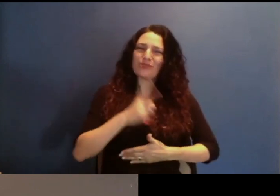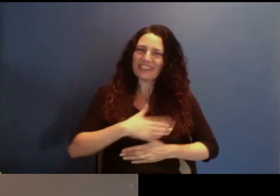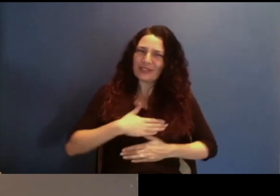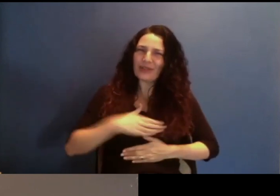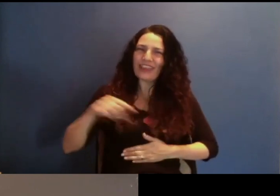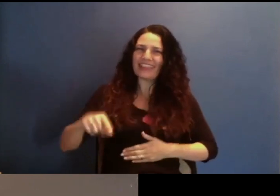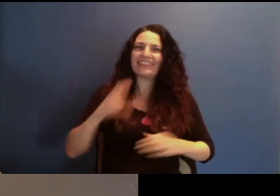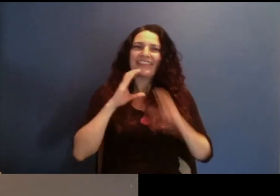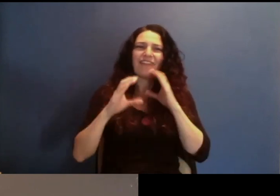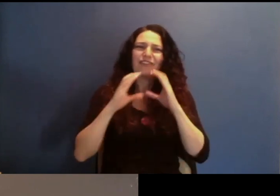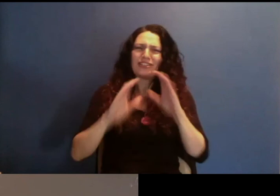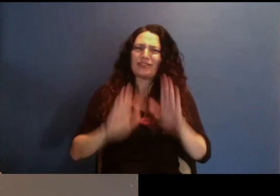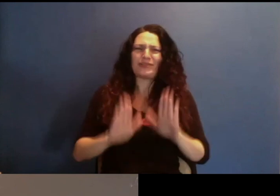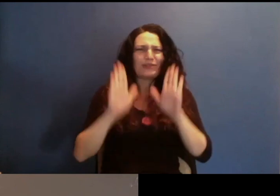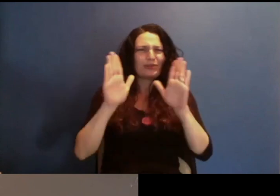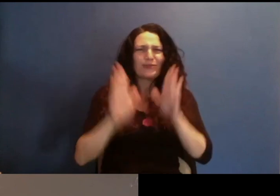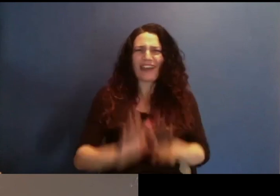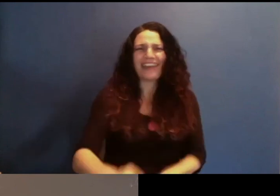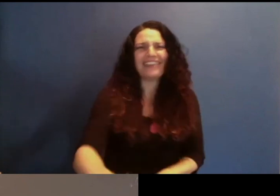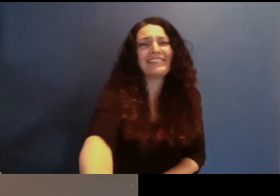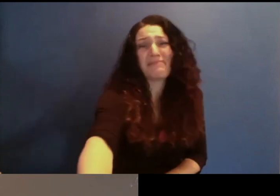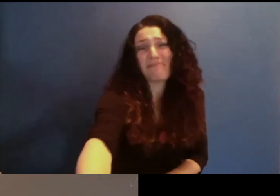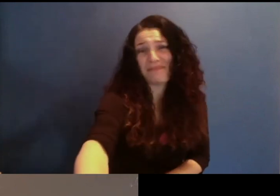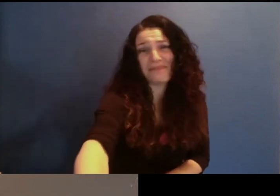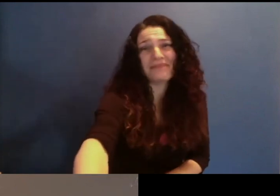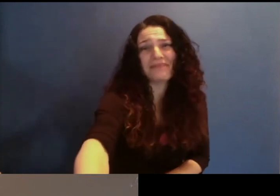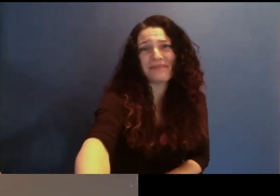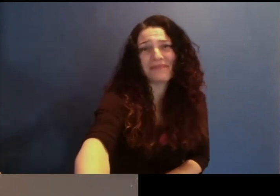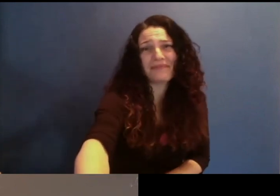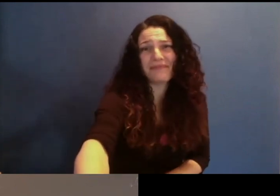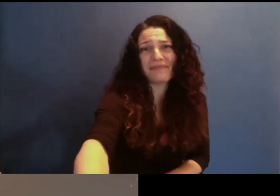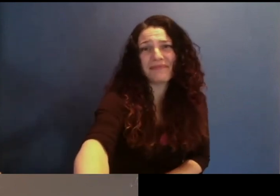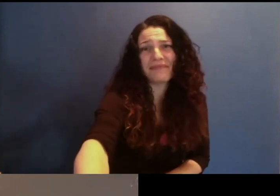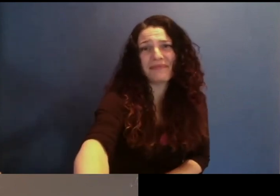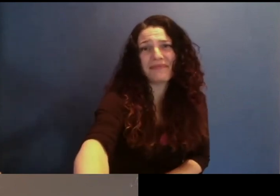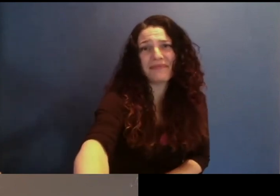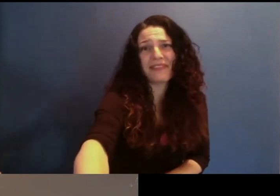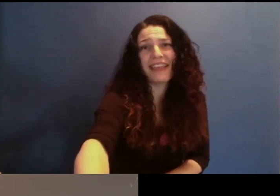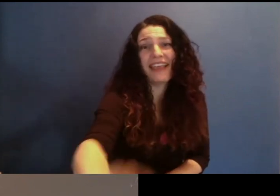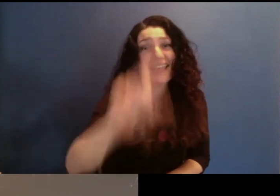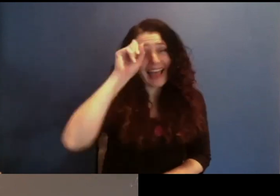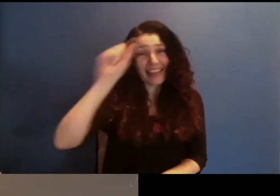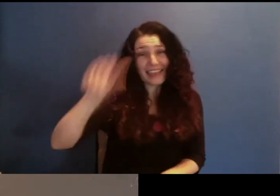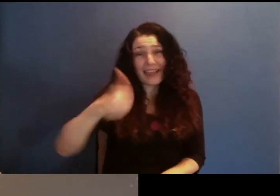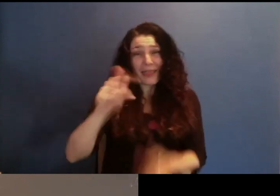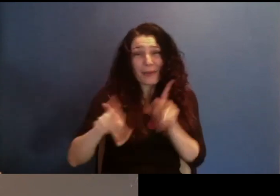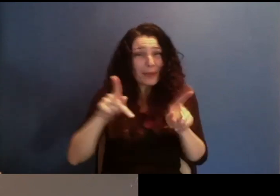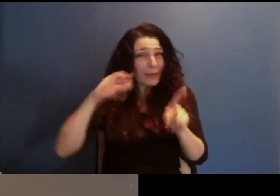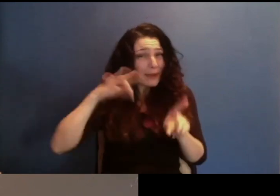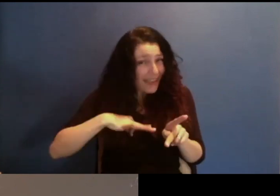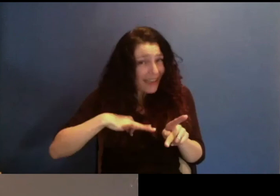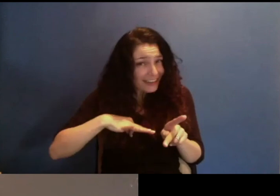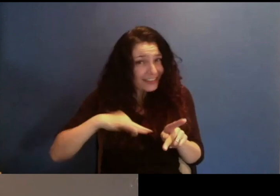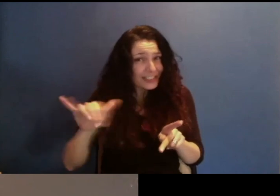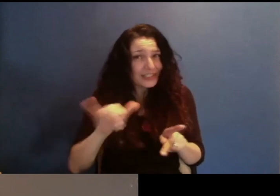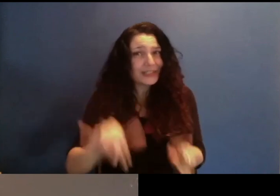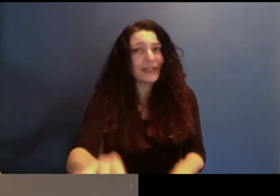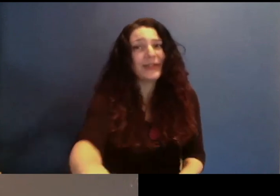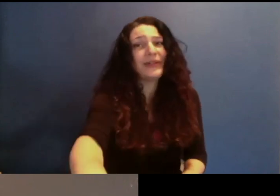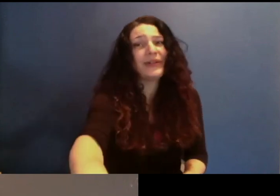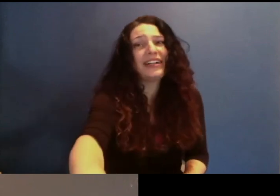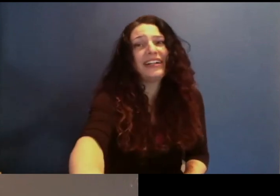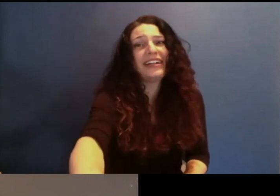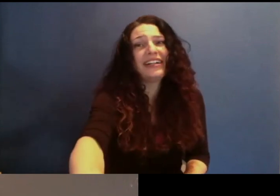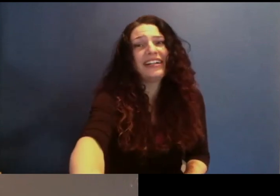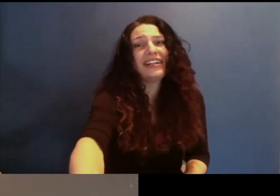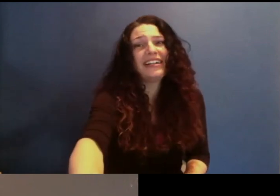conversation. It was great. I think everyone else got a lot out of it. And make sure you're following Ryan, and make sure if you haven't watched